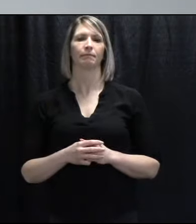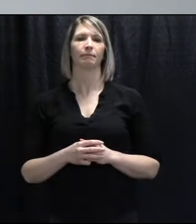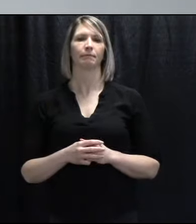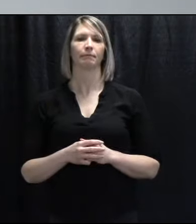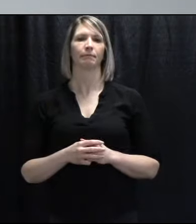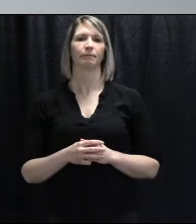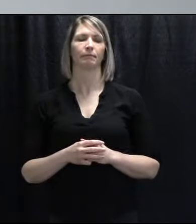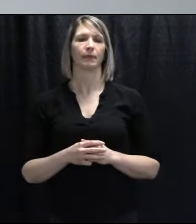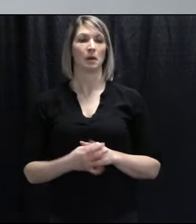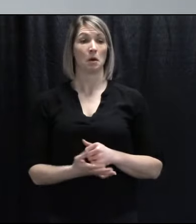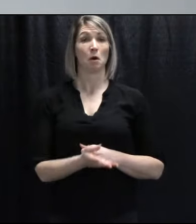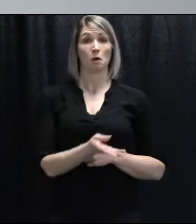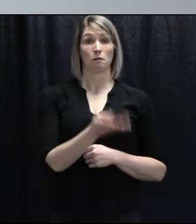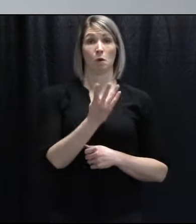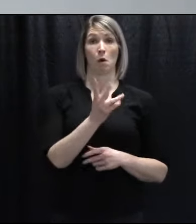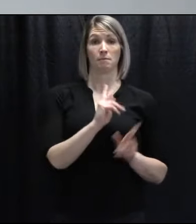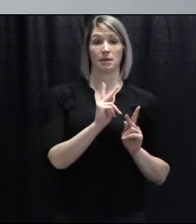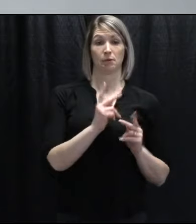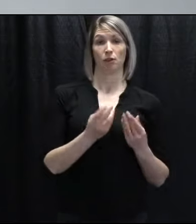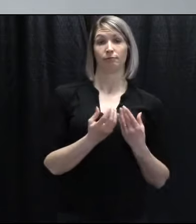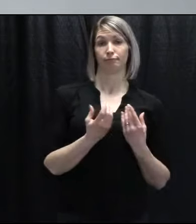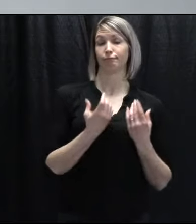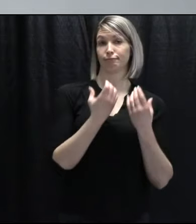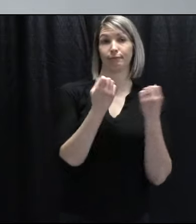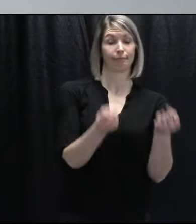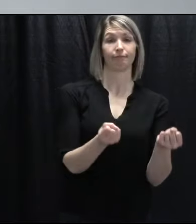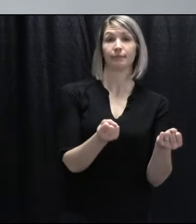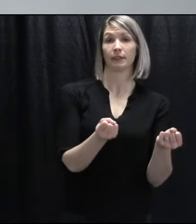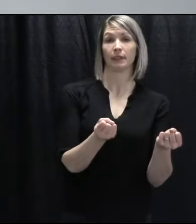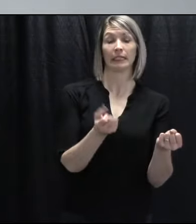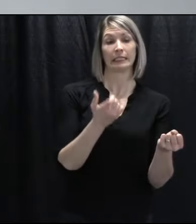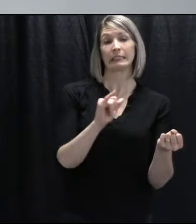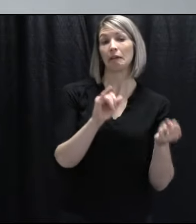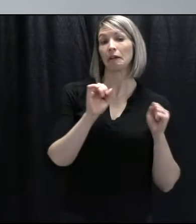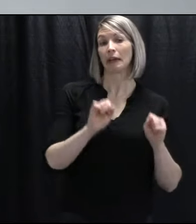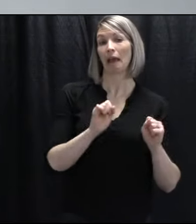who have recovered still at risk for the disease?